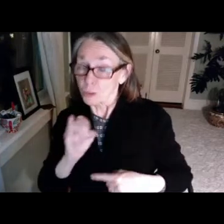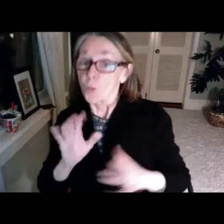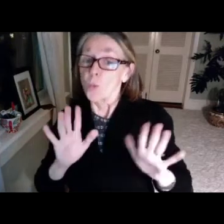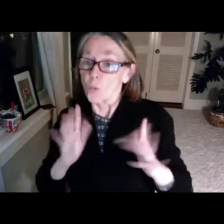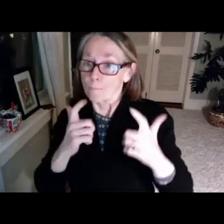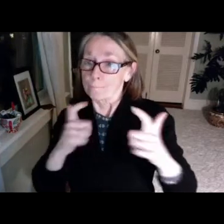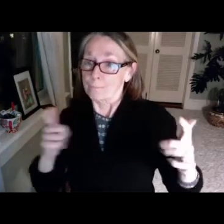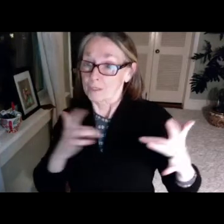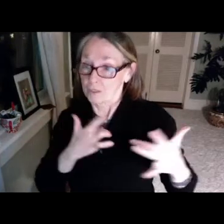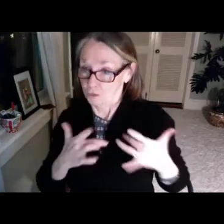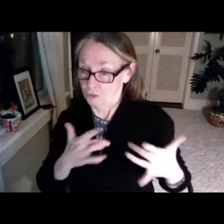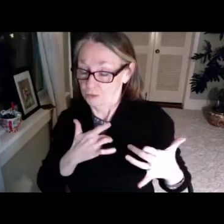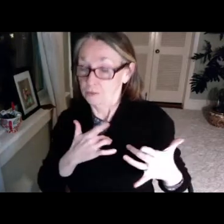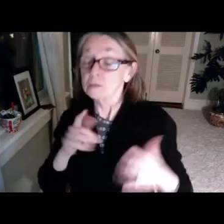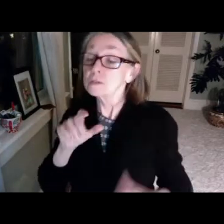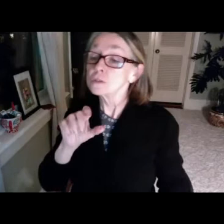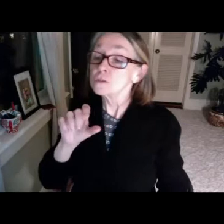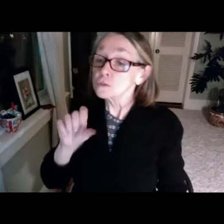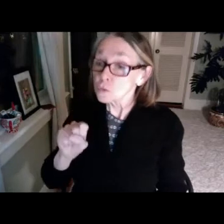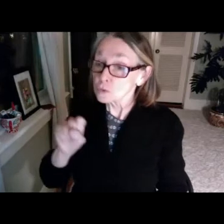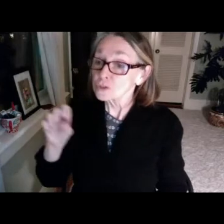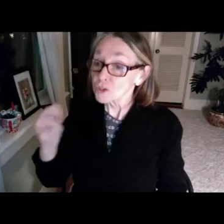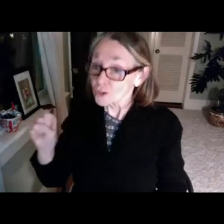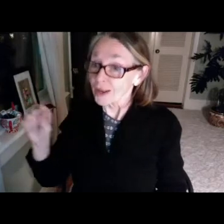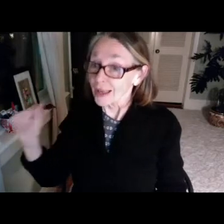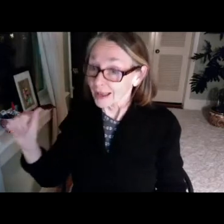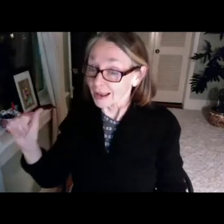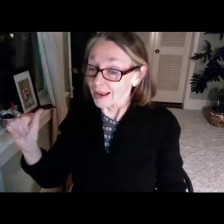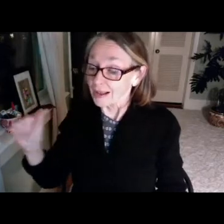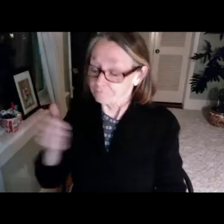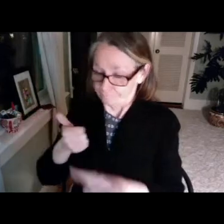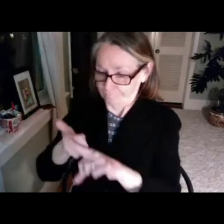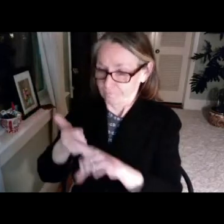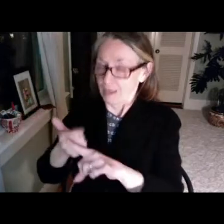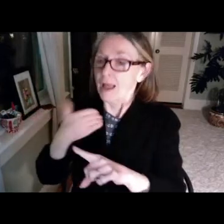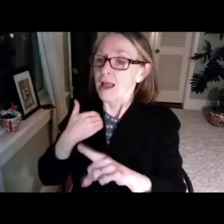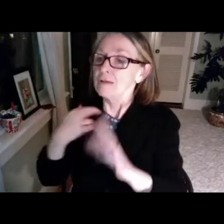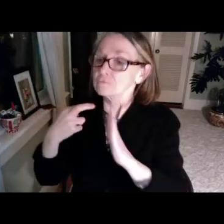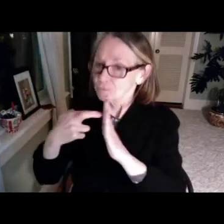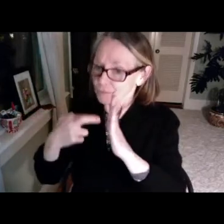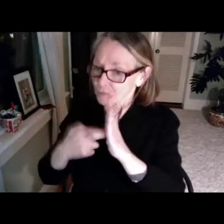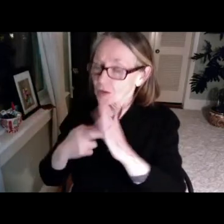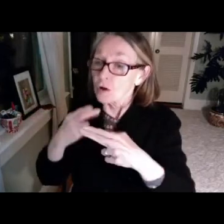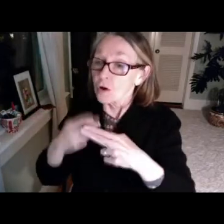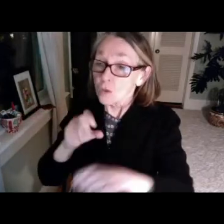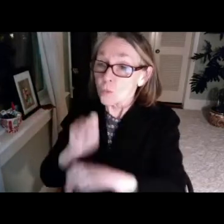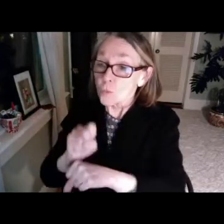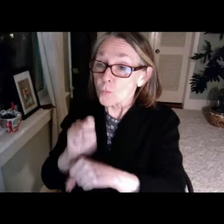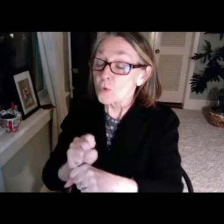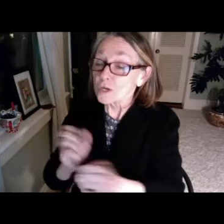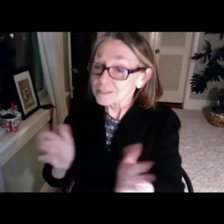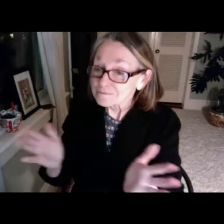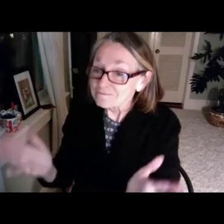So the Social Security Administration has specific regulations that are called work incentives that help